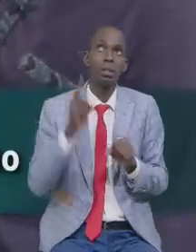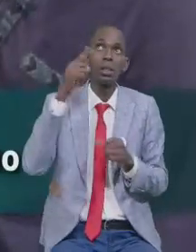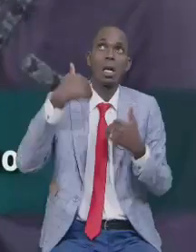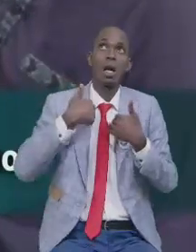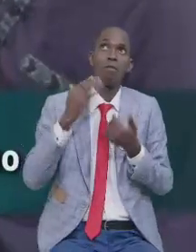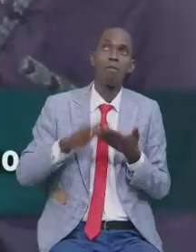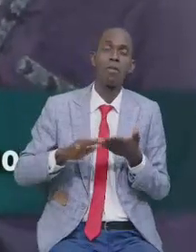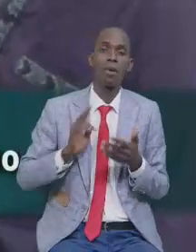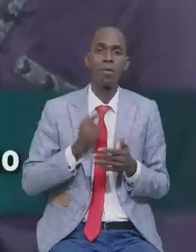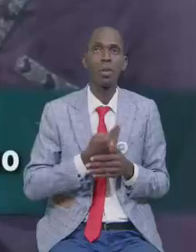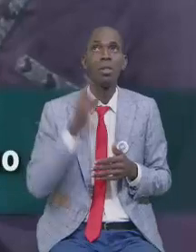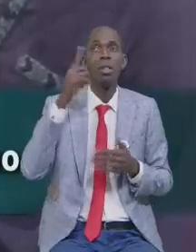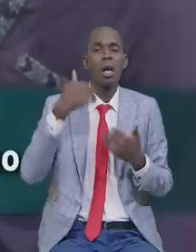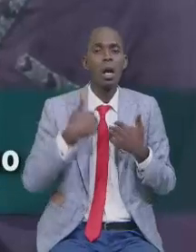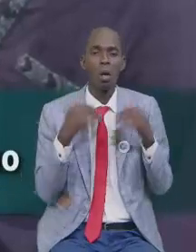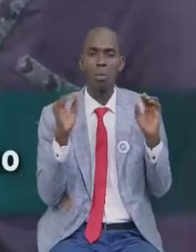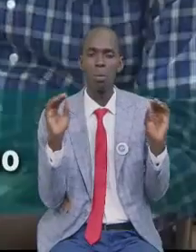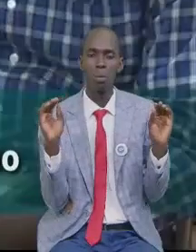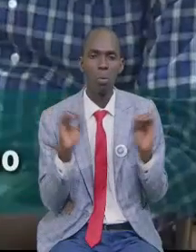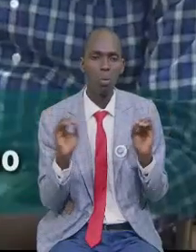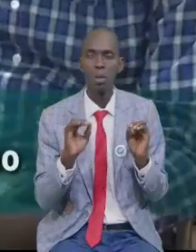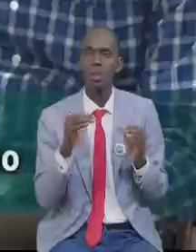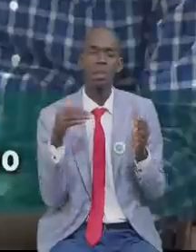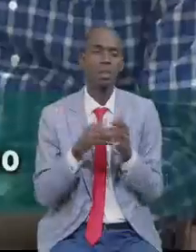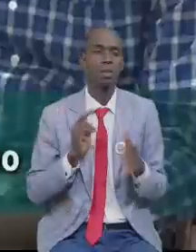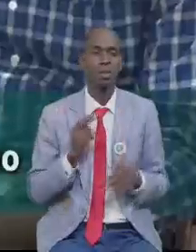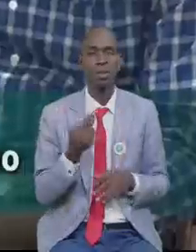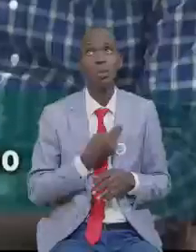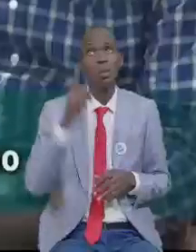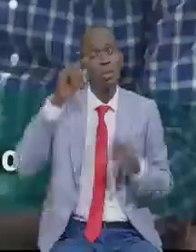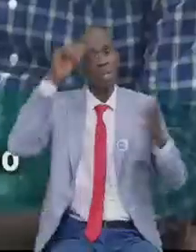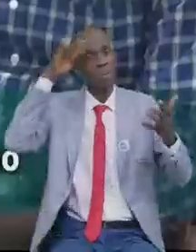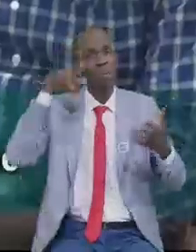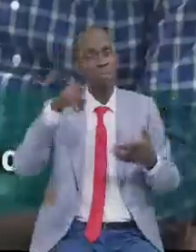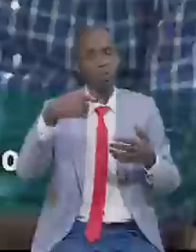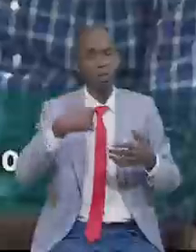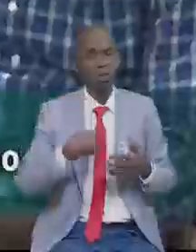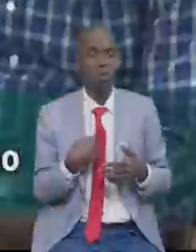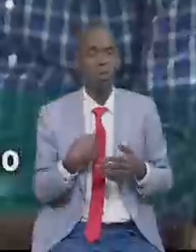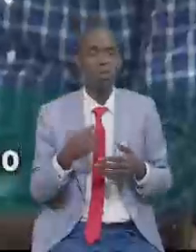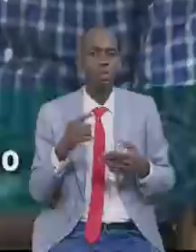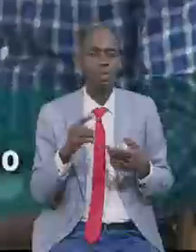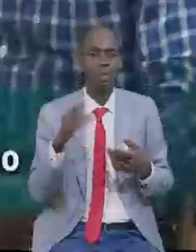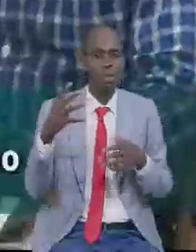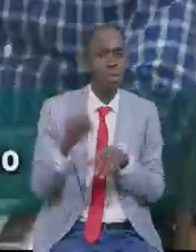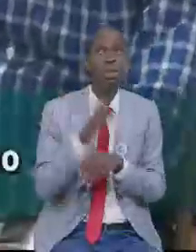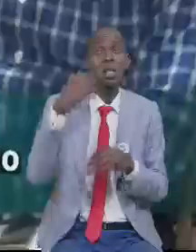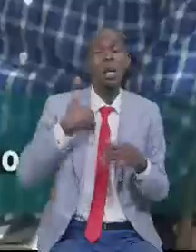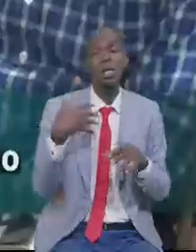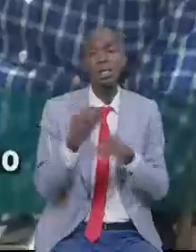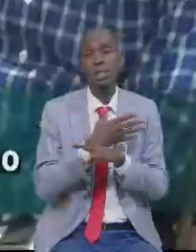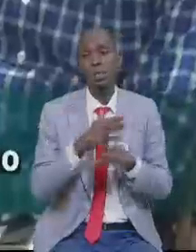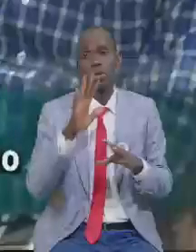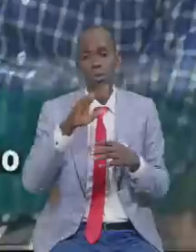has nothing against us. He's taking guilt away. He's taking the condemnation away. And therefore,